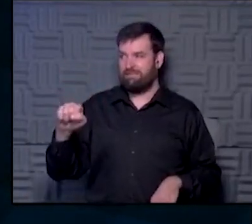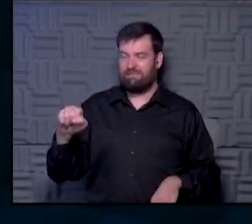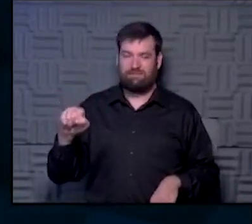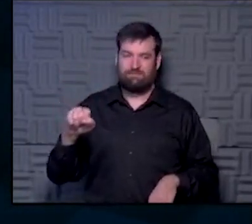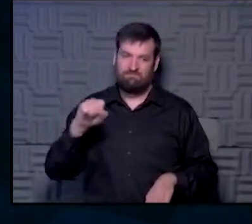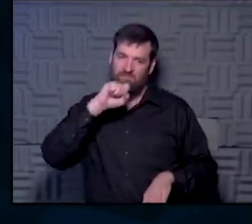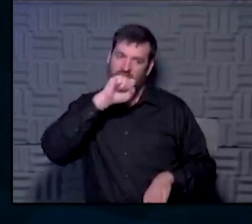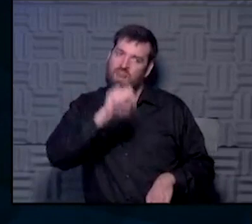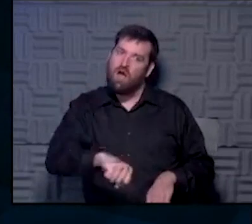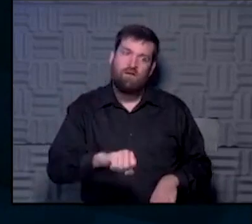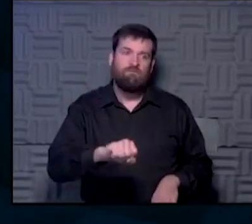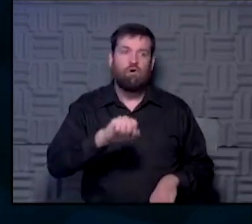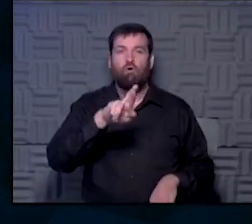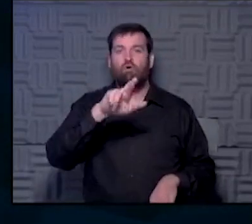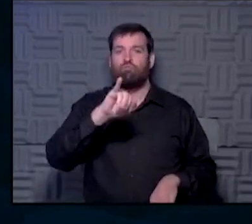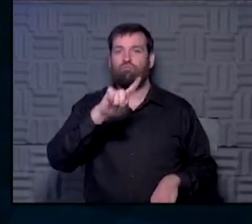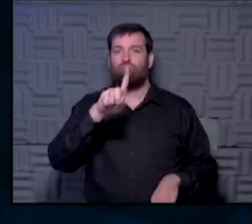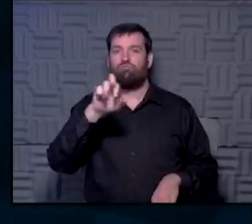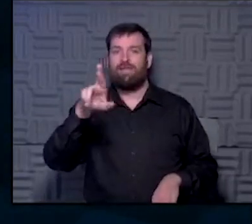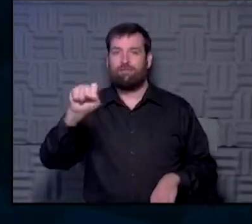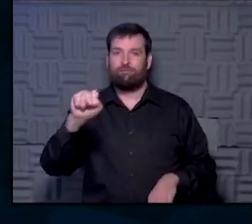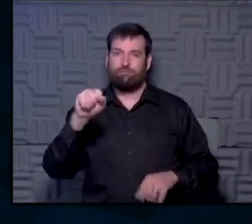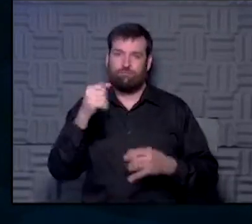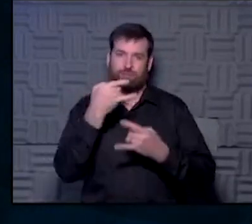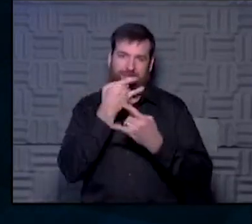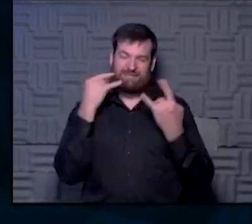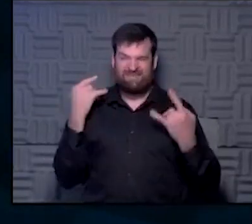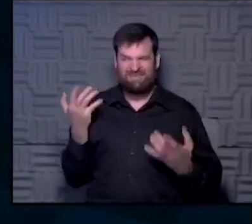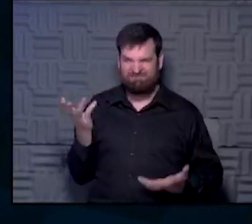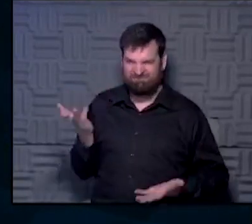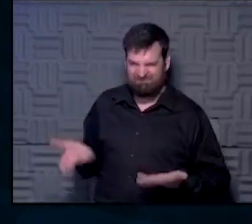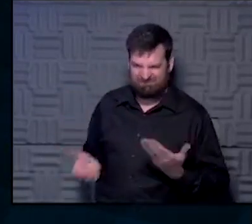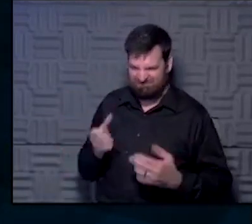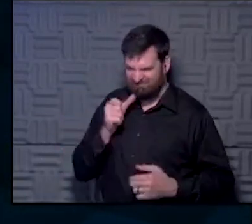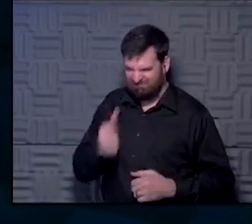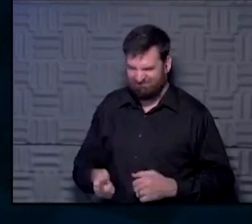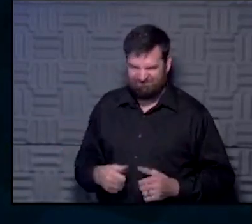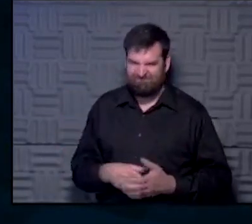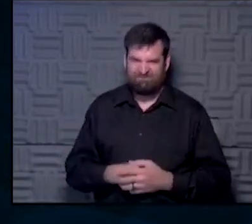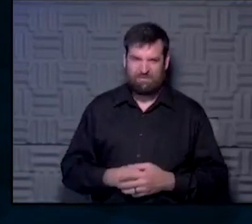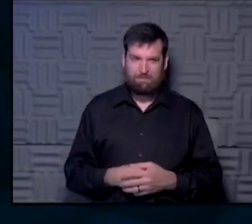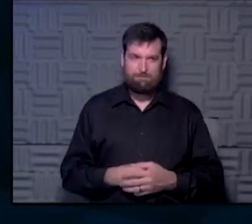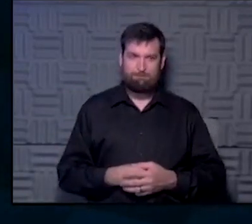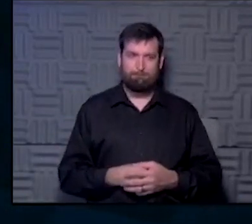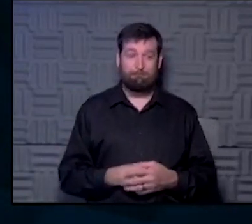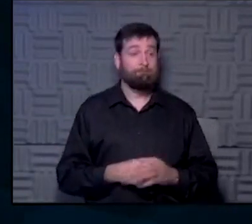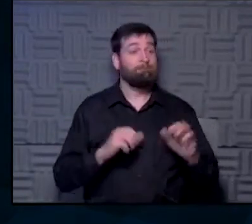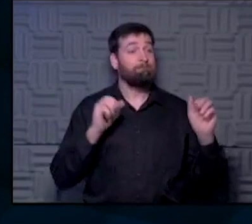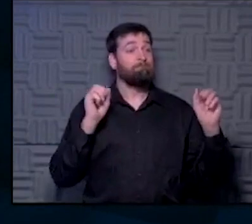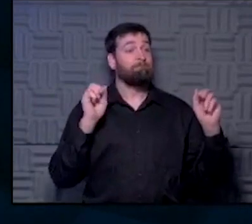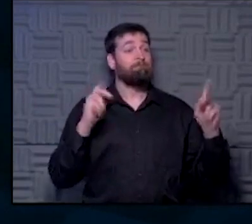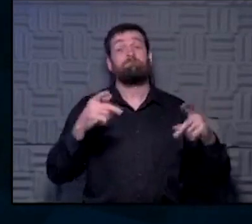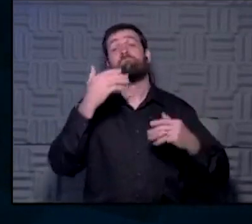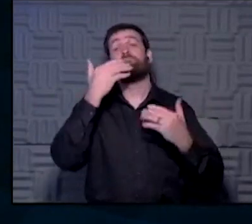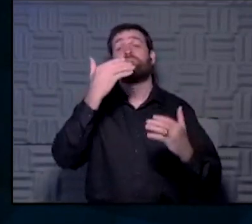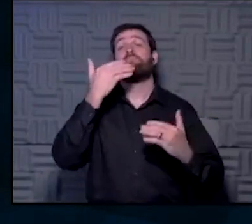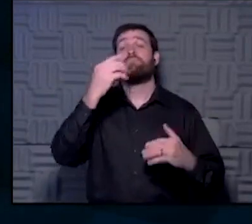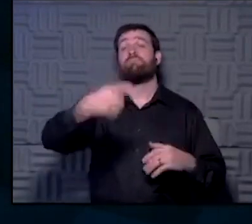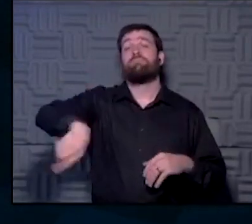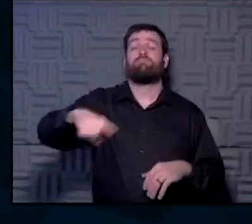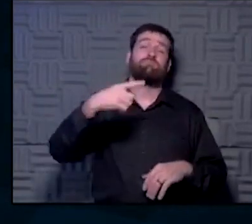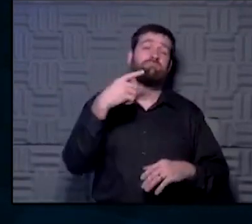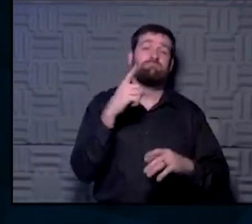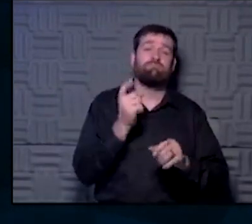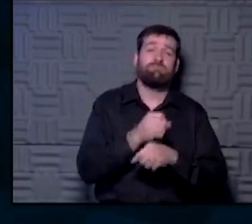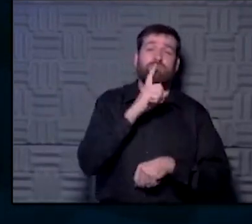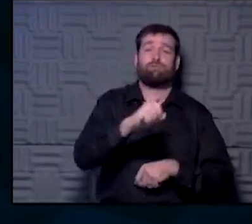especially love the Raiders mask." Well, maybe not. Well, there's Shirlitha too. Yeah. All right. All right. Thank you. Make sure